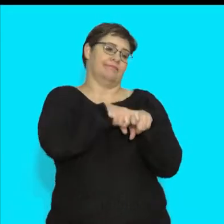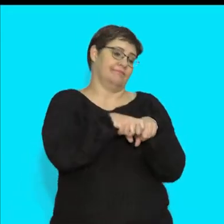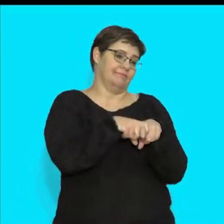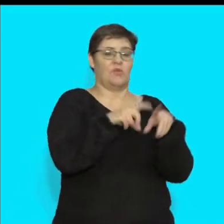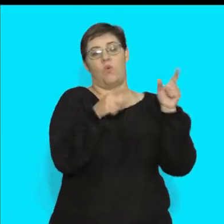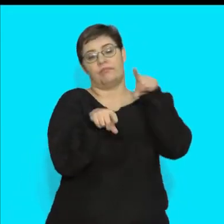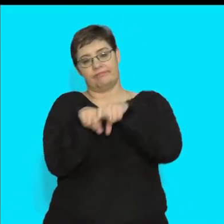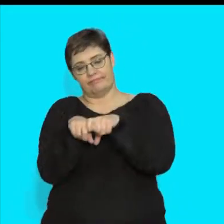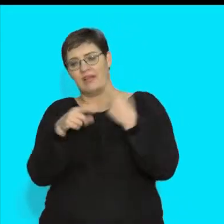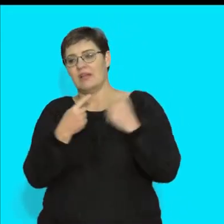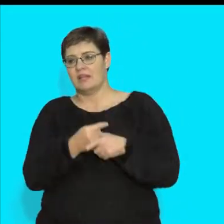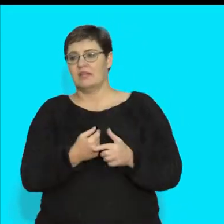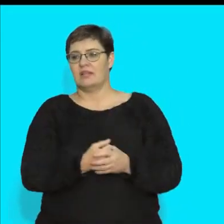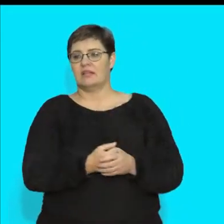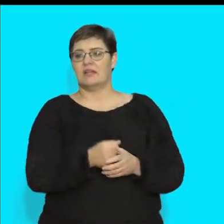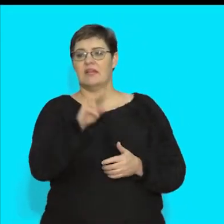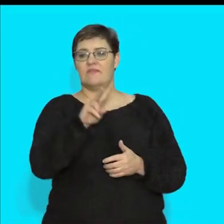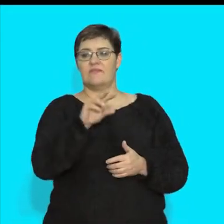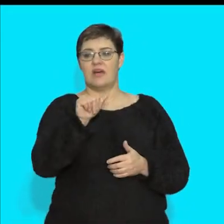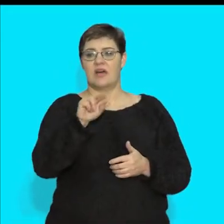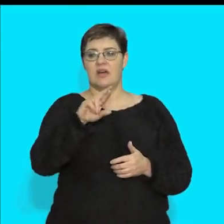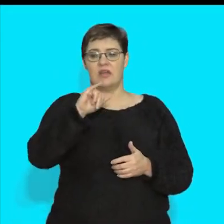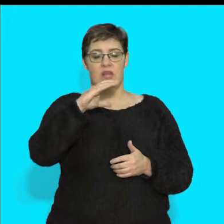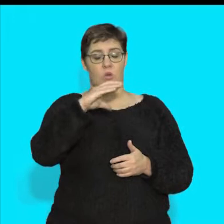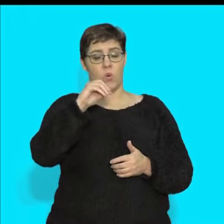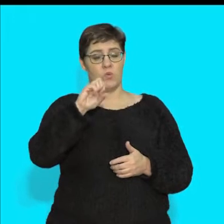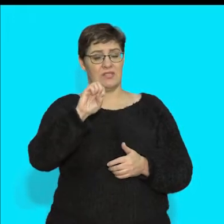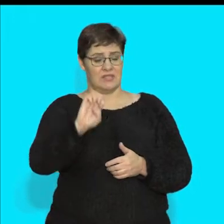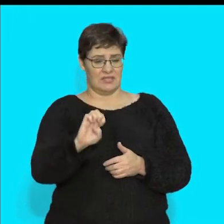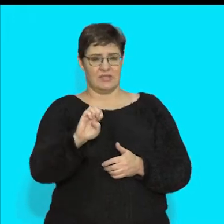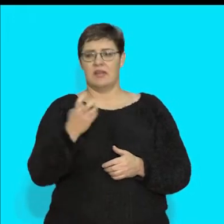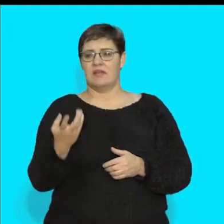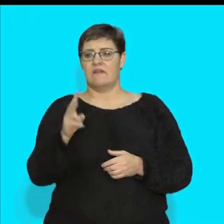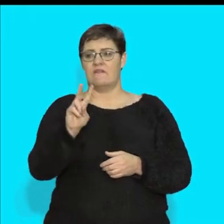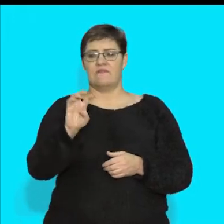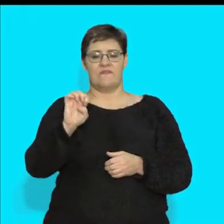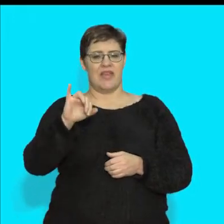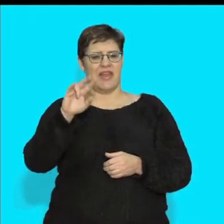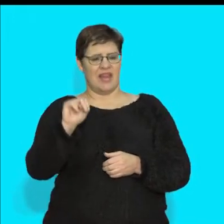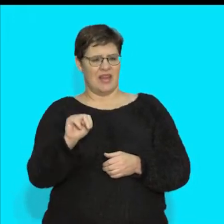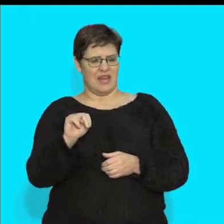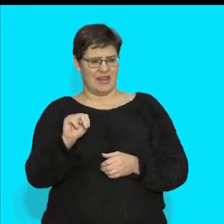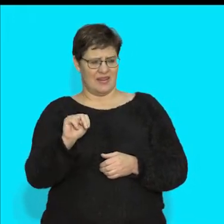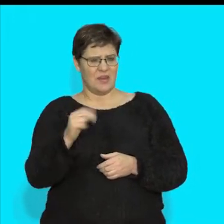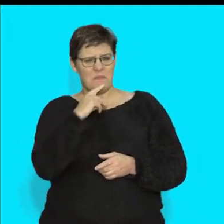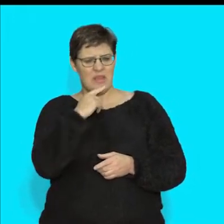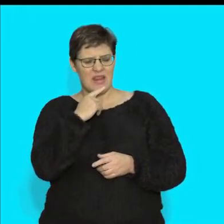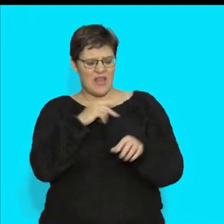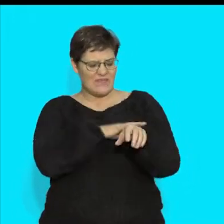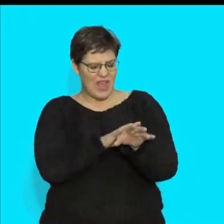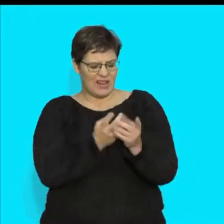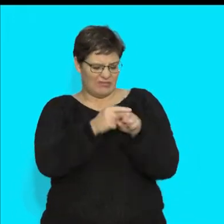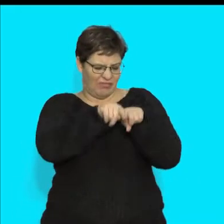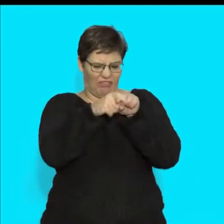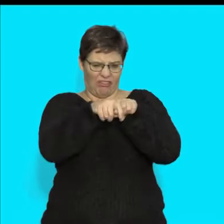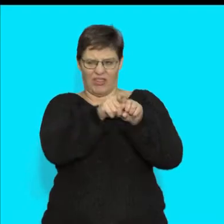our legs and whatnot. It's a thing called varicose veins. And what happens is our veins get all funnily twisted, if I can say